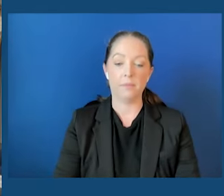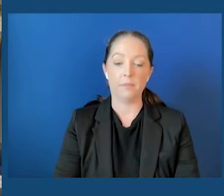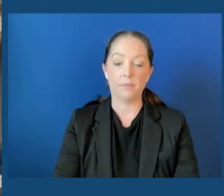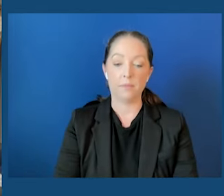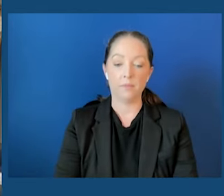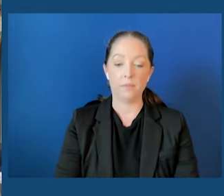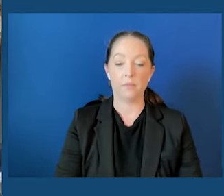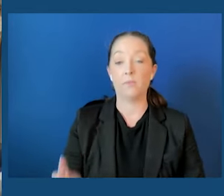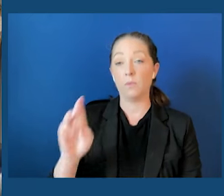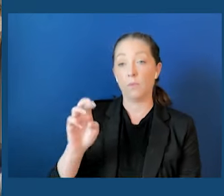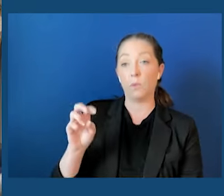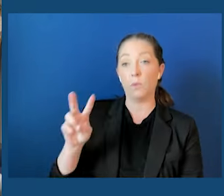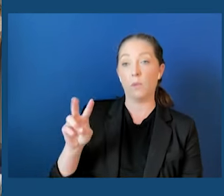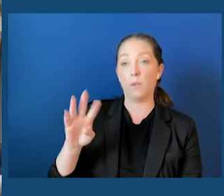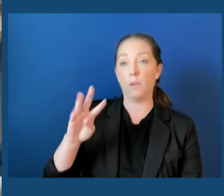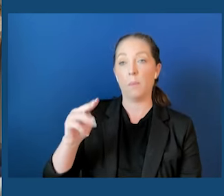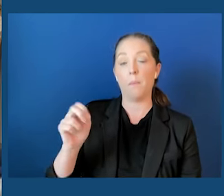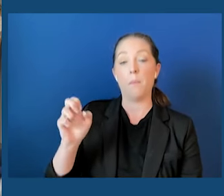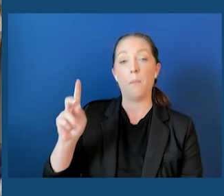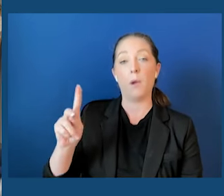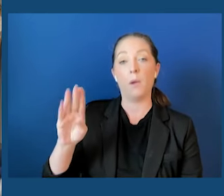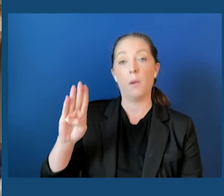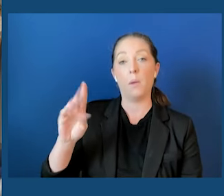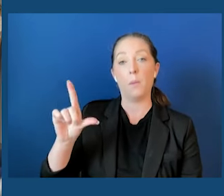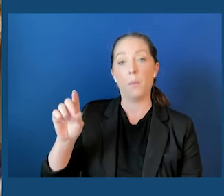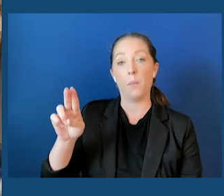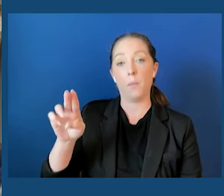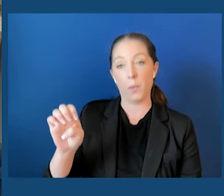Reverend Mark Blue.